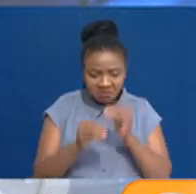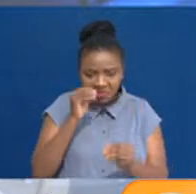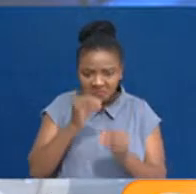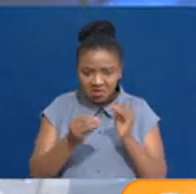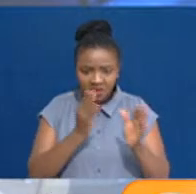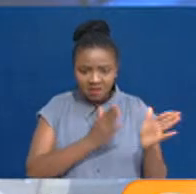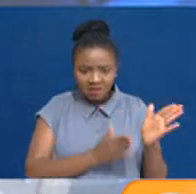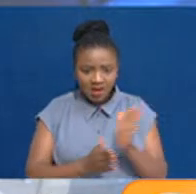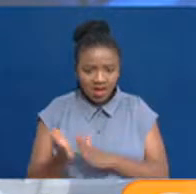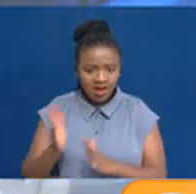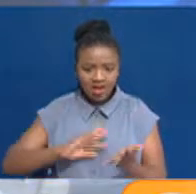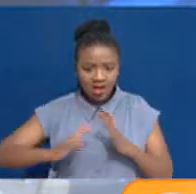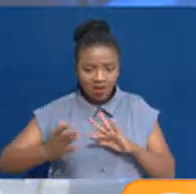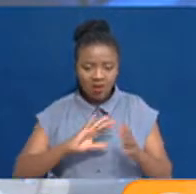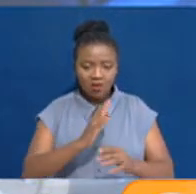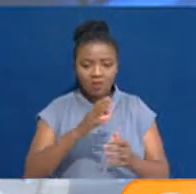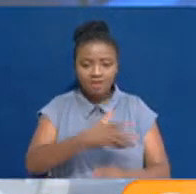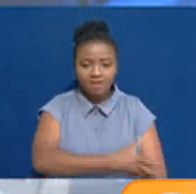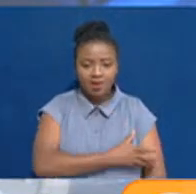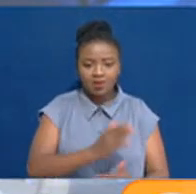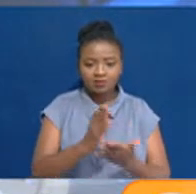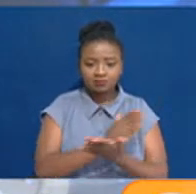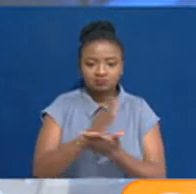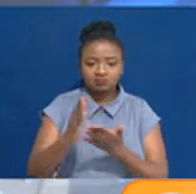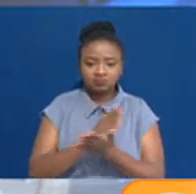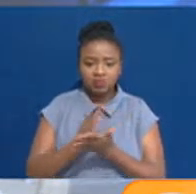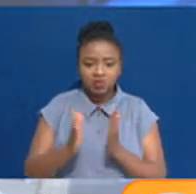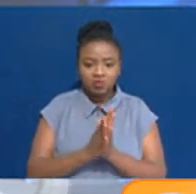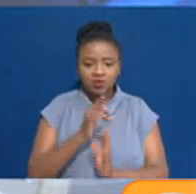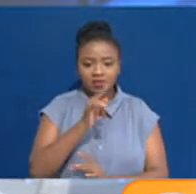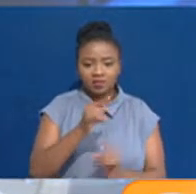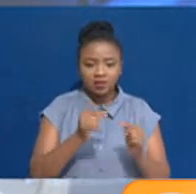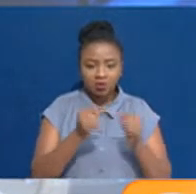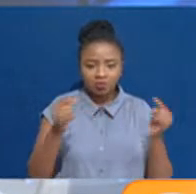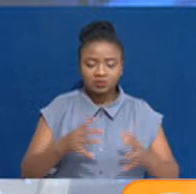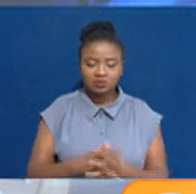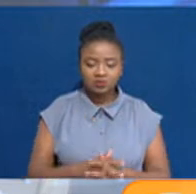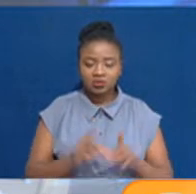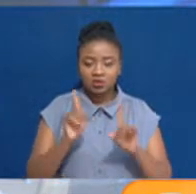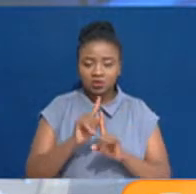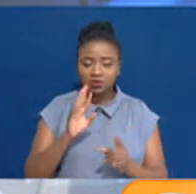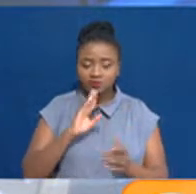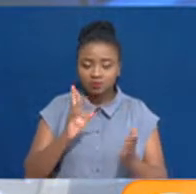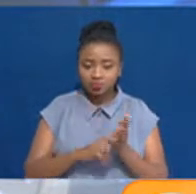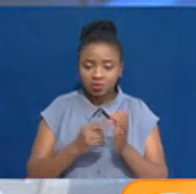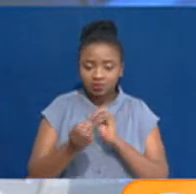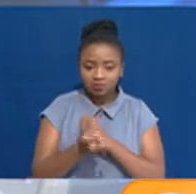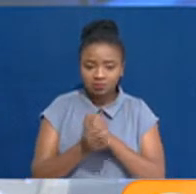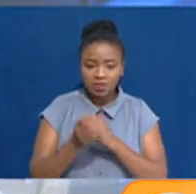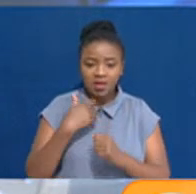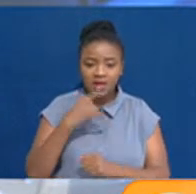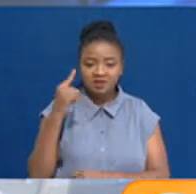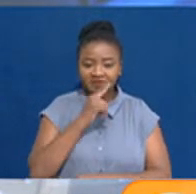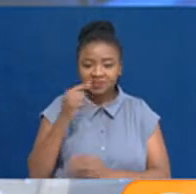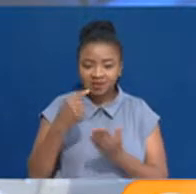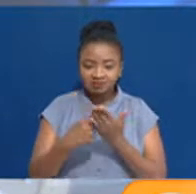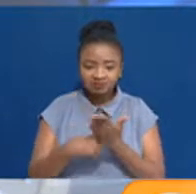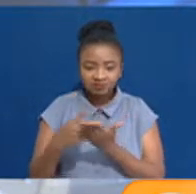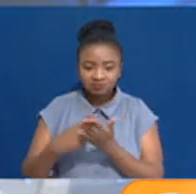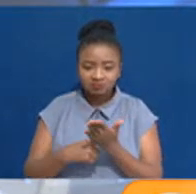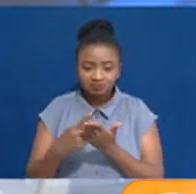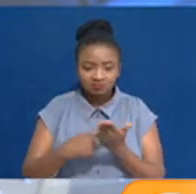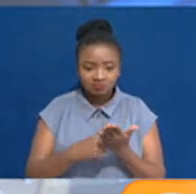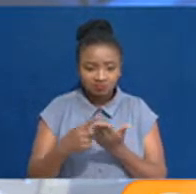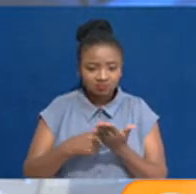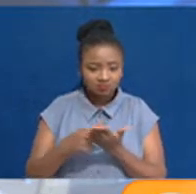a power-sharing arrangement with the opposition. And as Stephen Latour reports, tough talk against the planned talks with